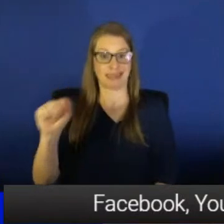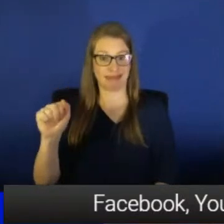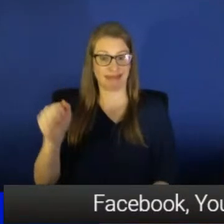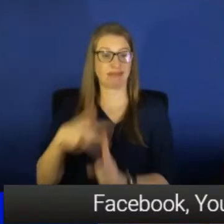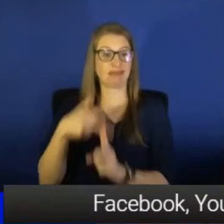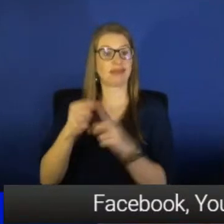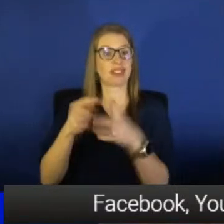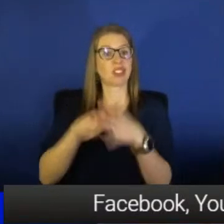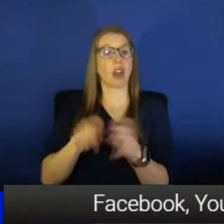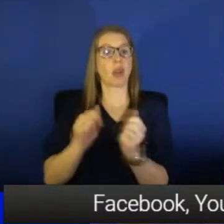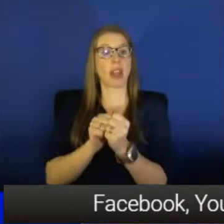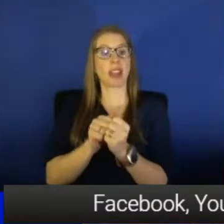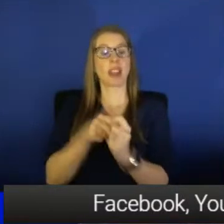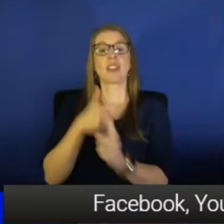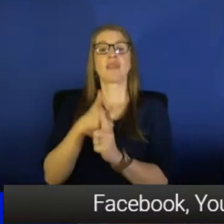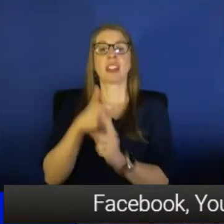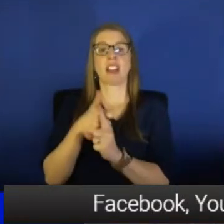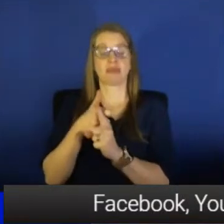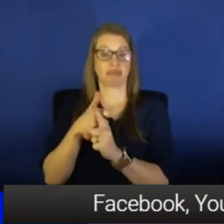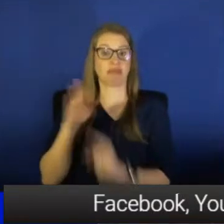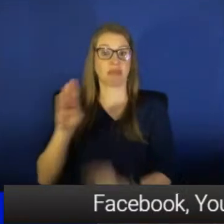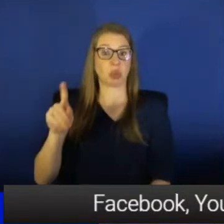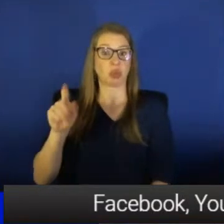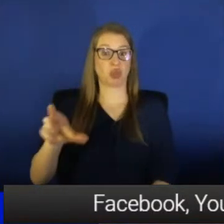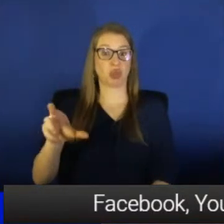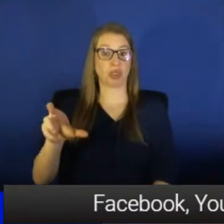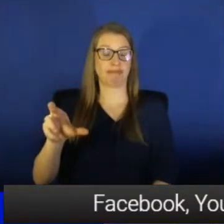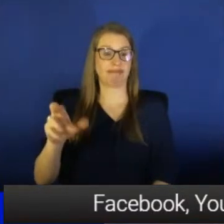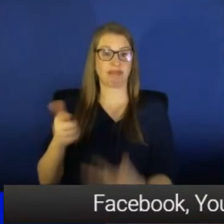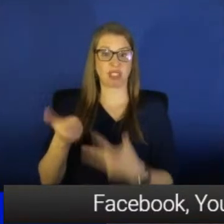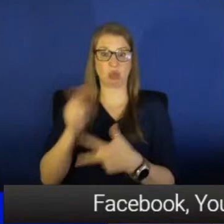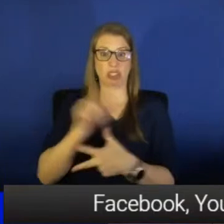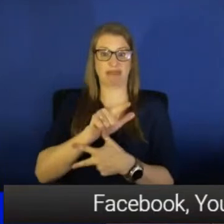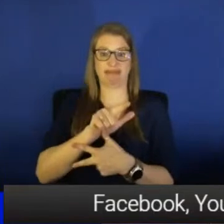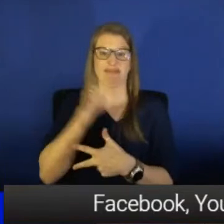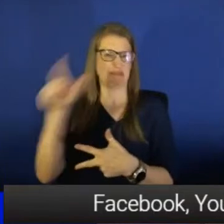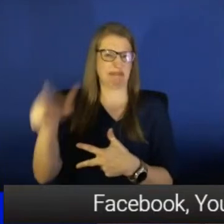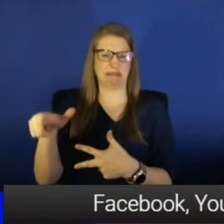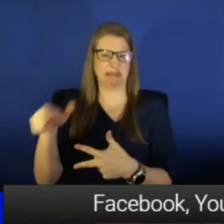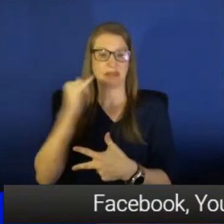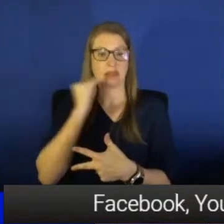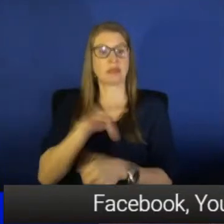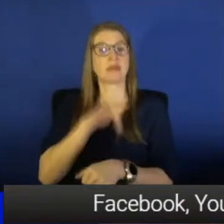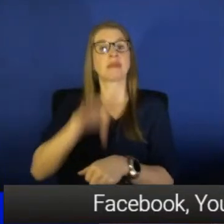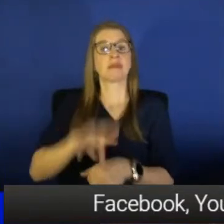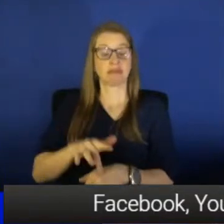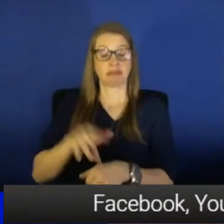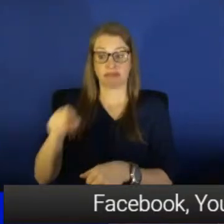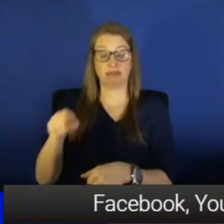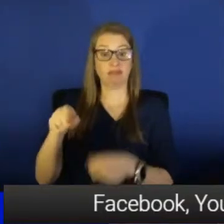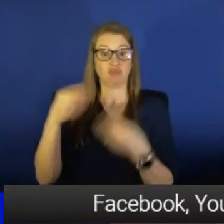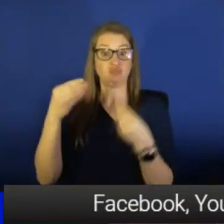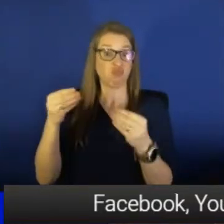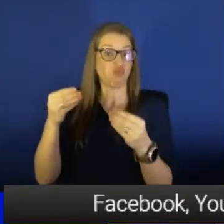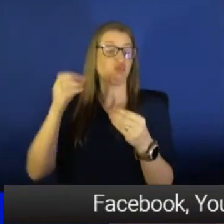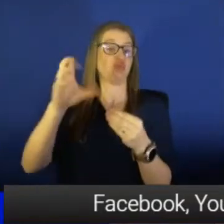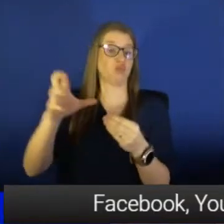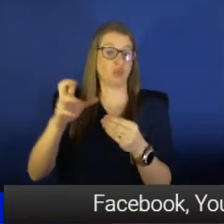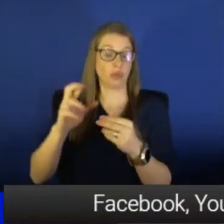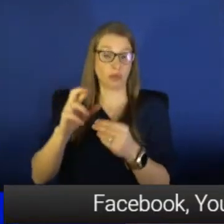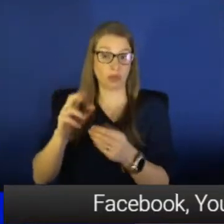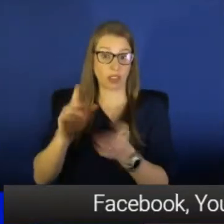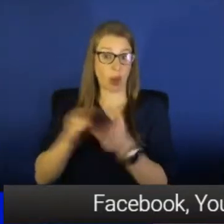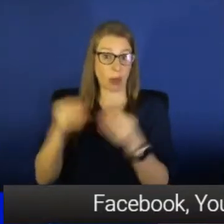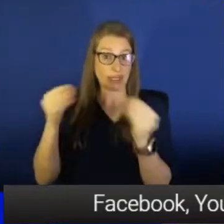get your boost, there's no reason to switch. Now, if you do go to a facility and they don't have the mRNA company that